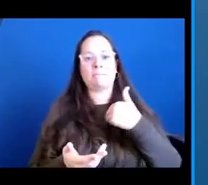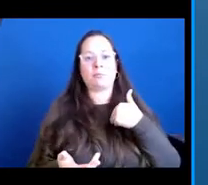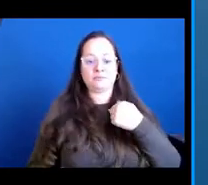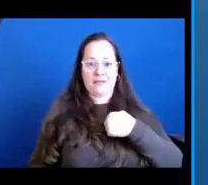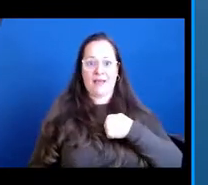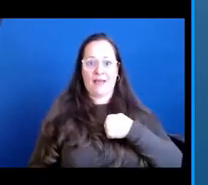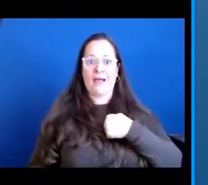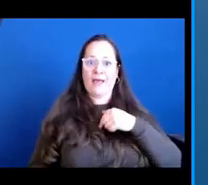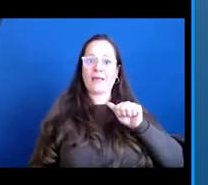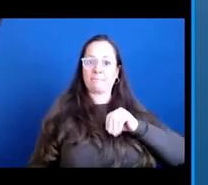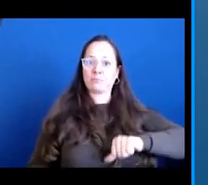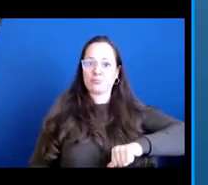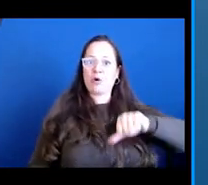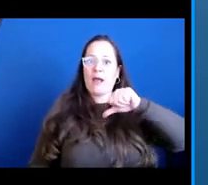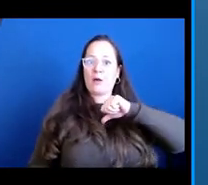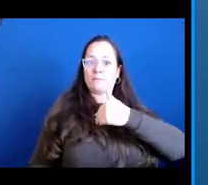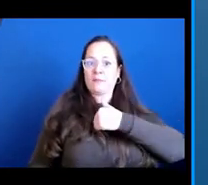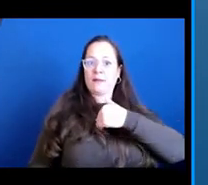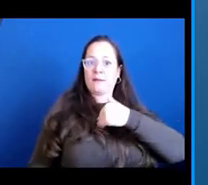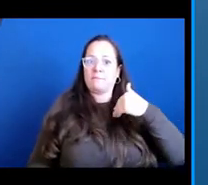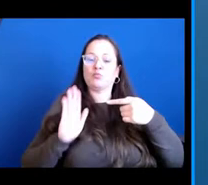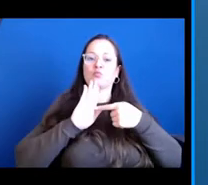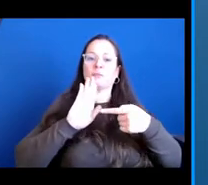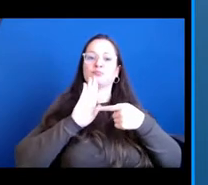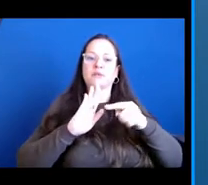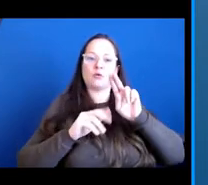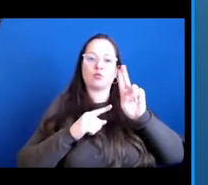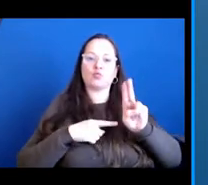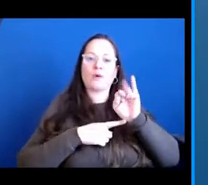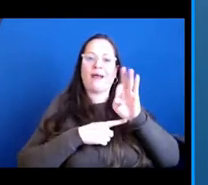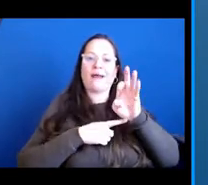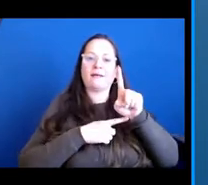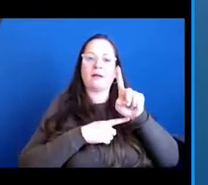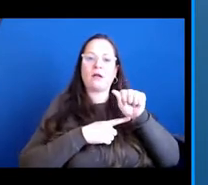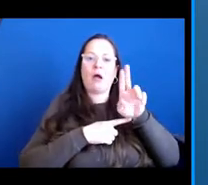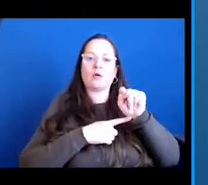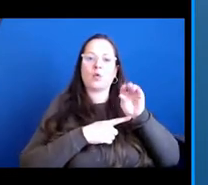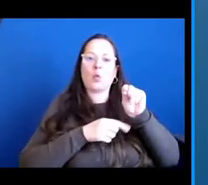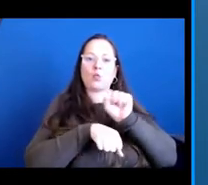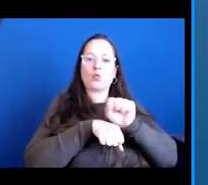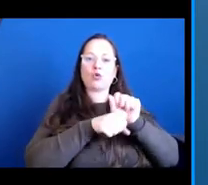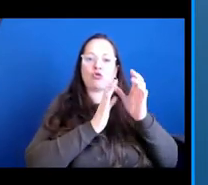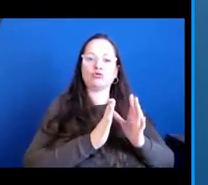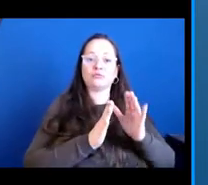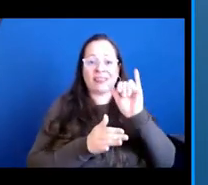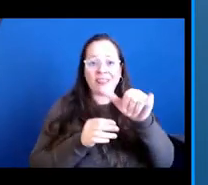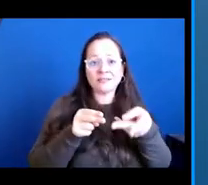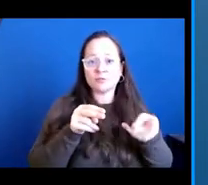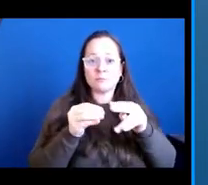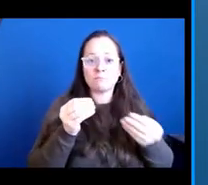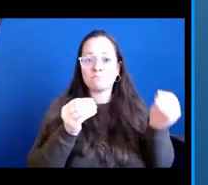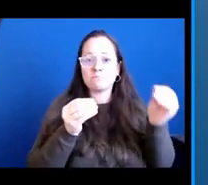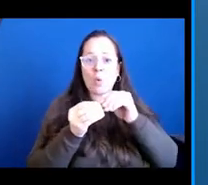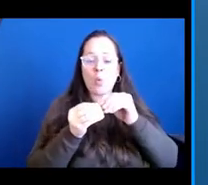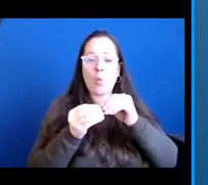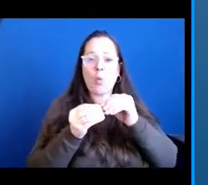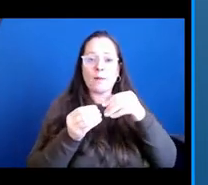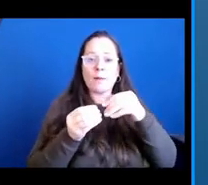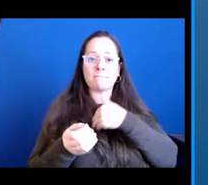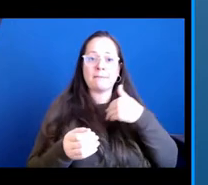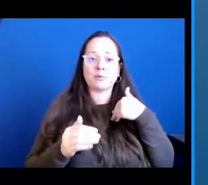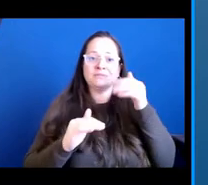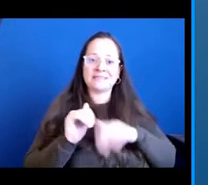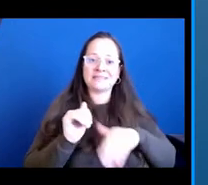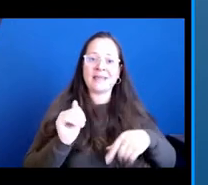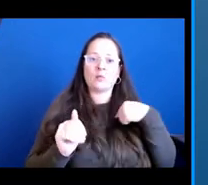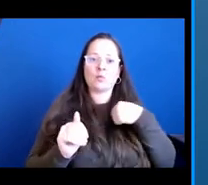members representing the United Auto Workers that's more union members than we had in the early winter previously and